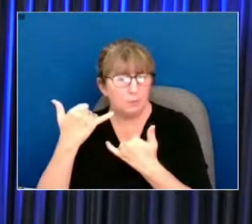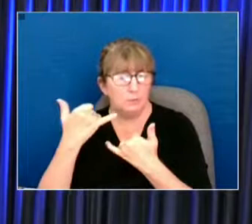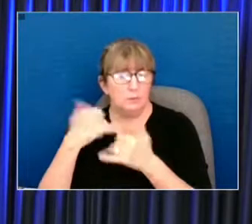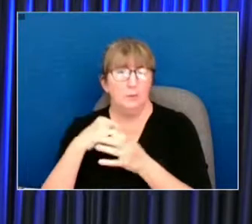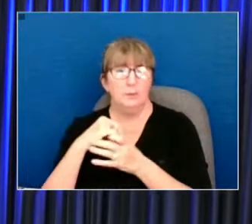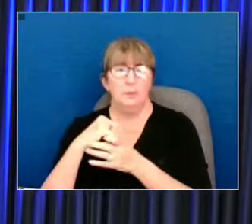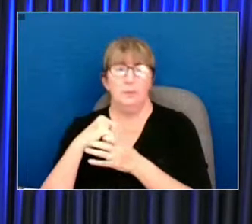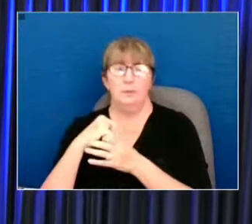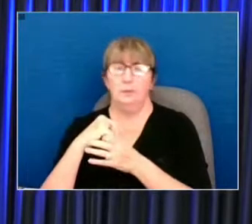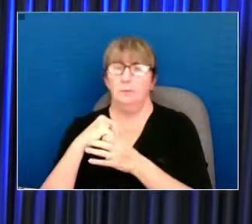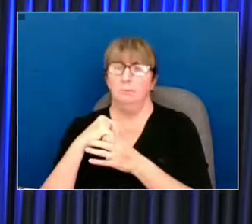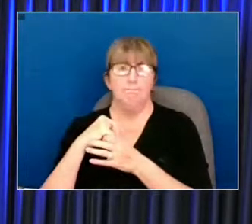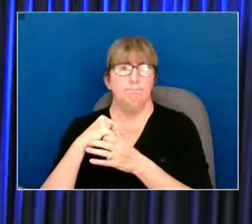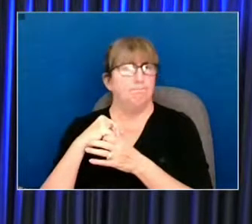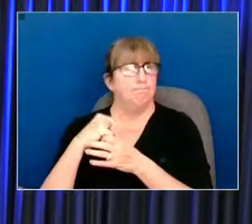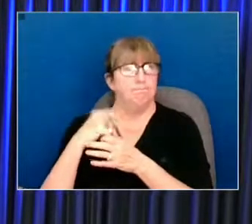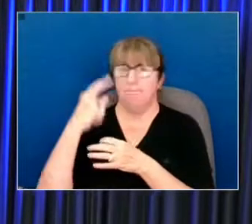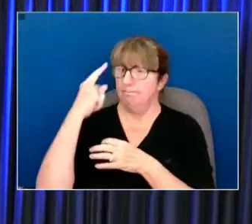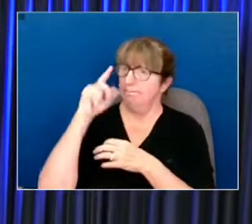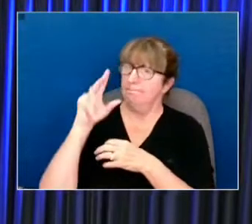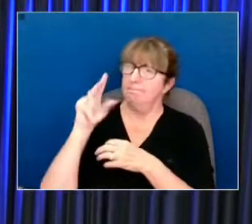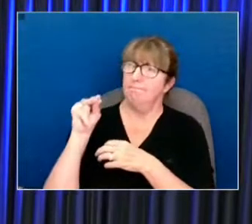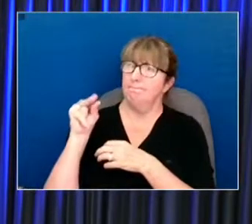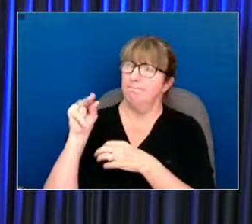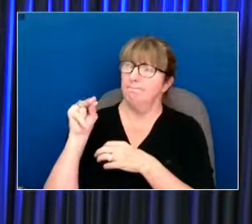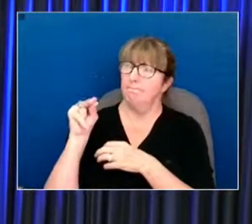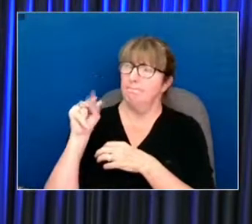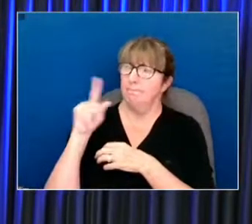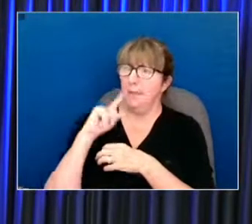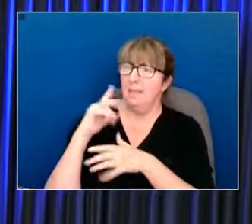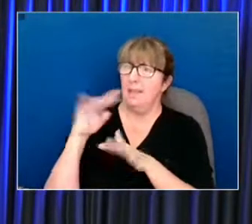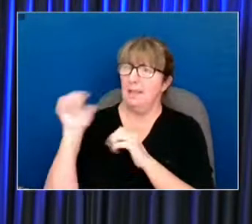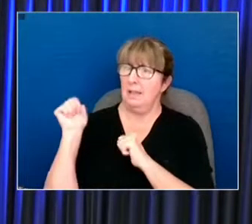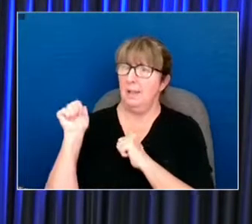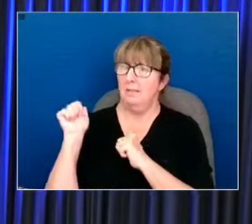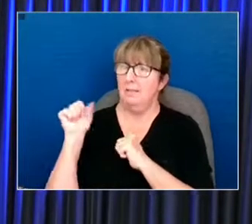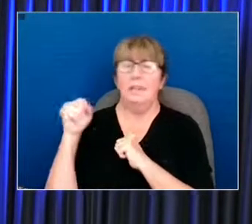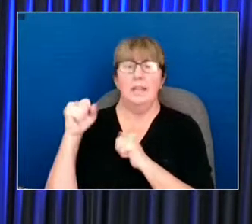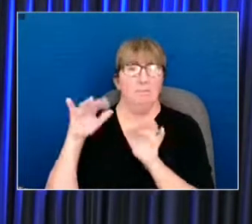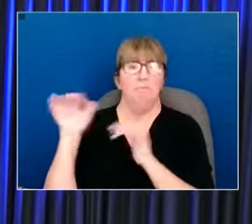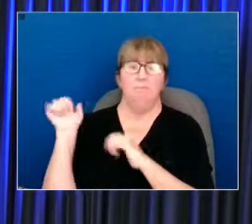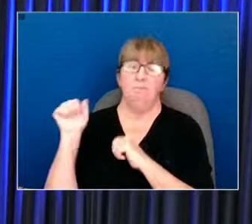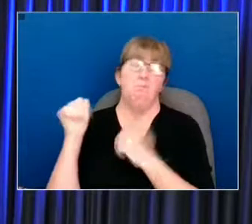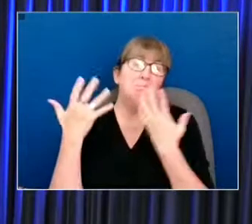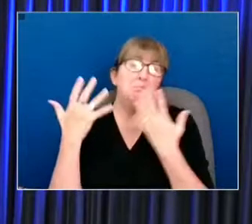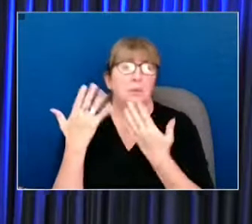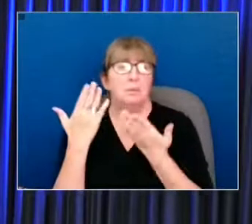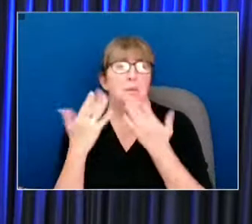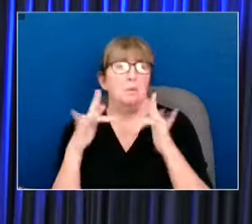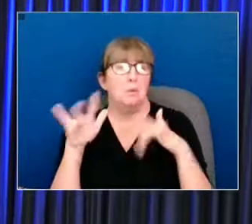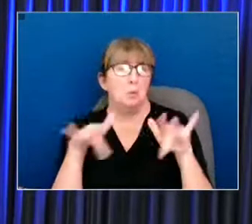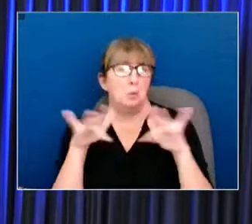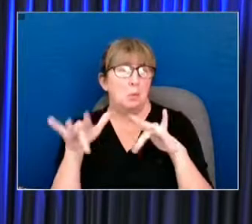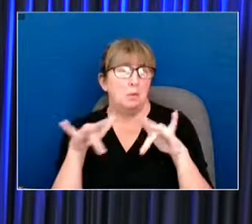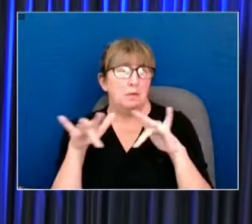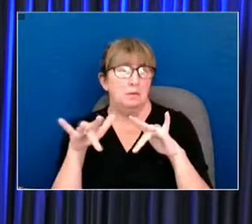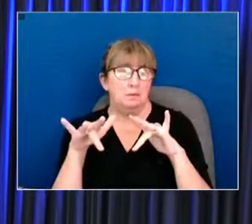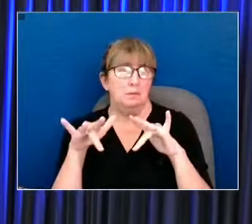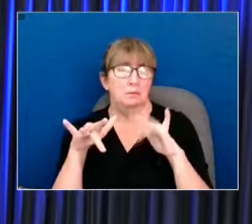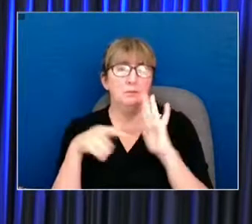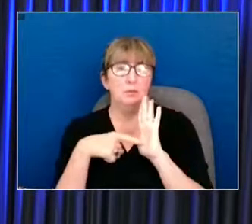I don't think he is. I think he might have jumped. No, he's not. Well, Yeah, he jumped. maybe we can record this for playback. Jacqueline paid